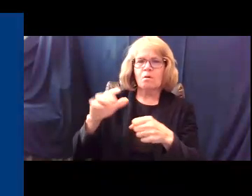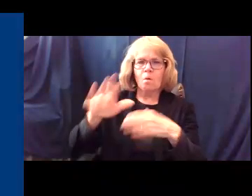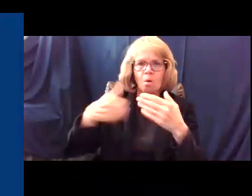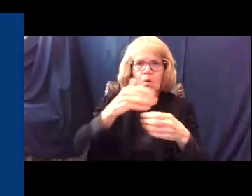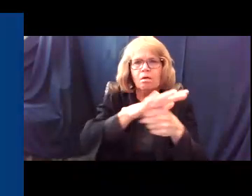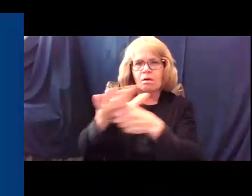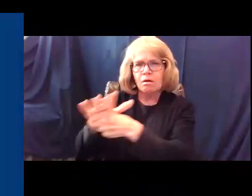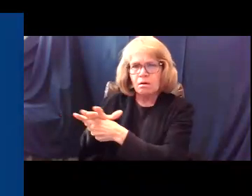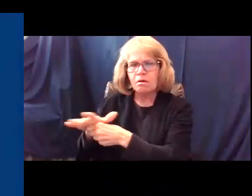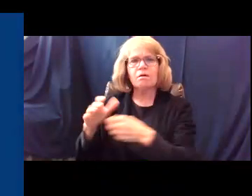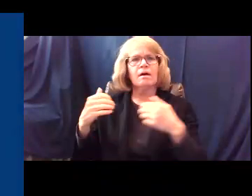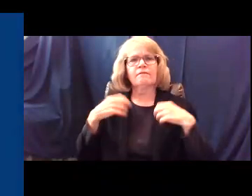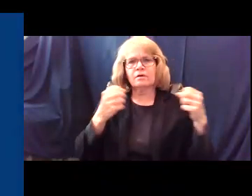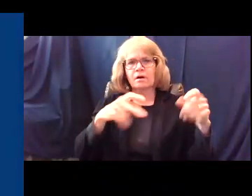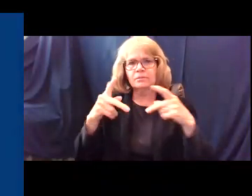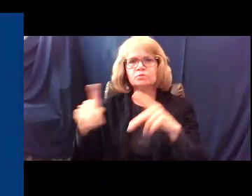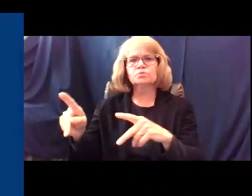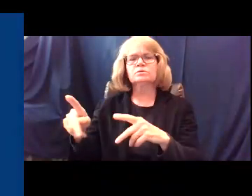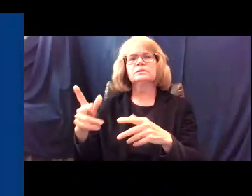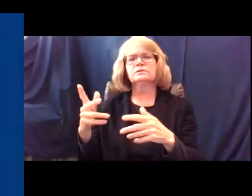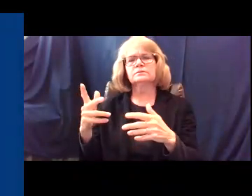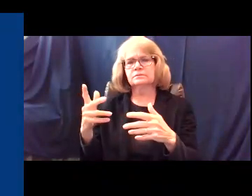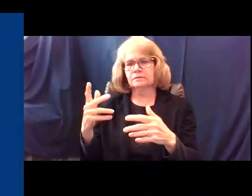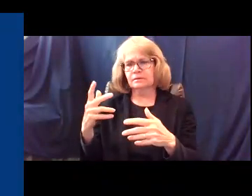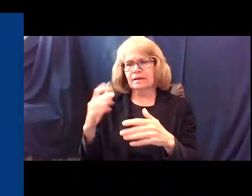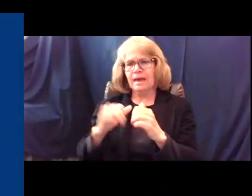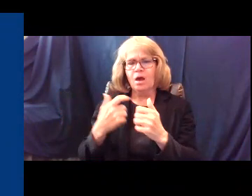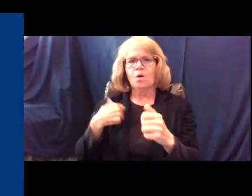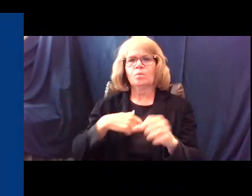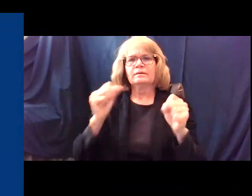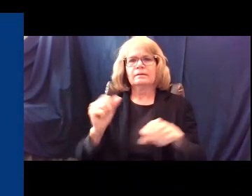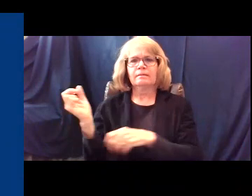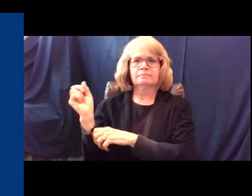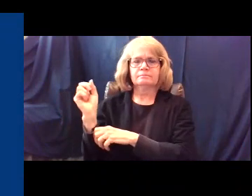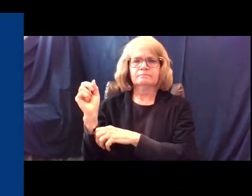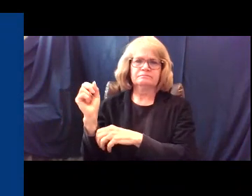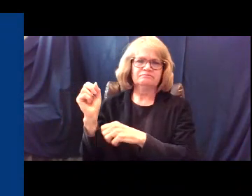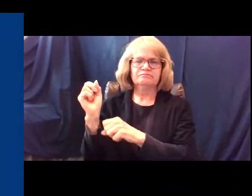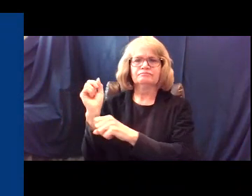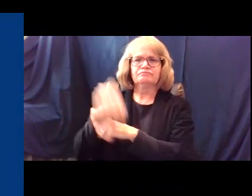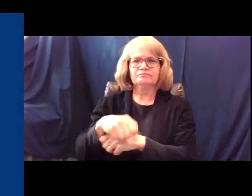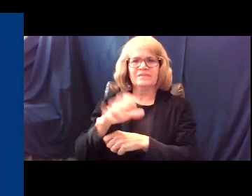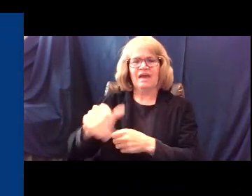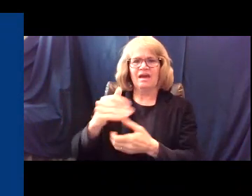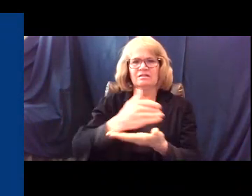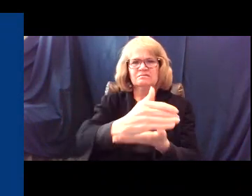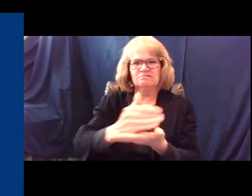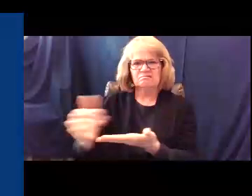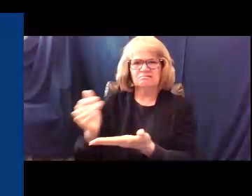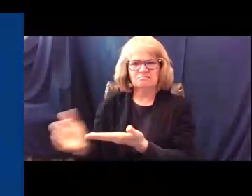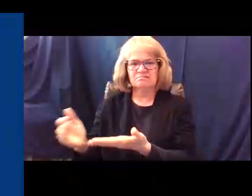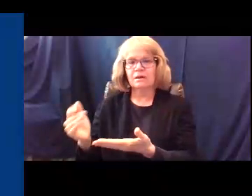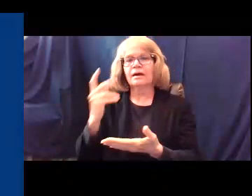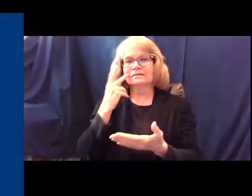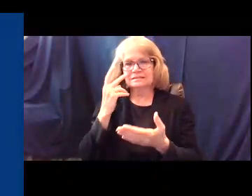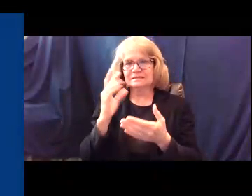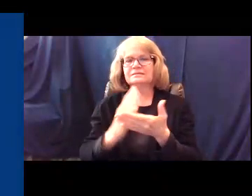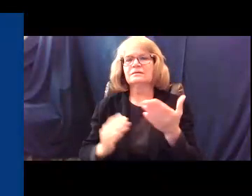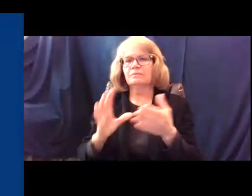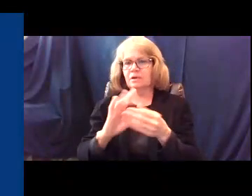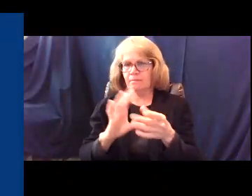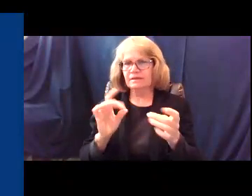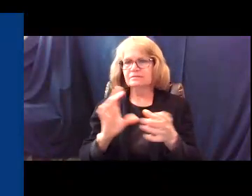opportunities and how we can overcome those patterns of segregation. I do see that there's some additional comments in the chat,